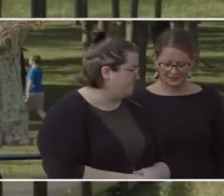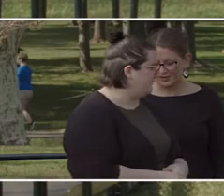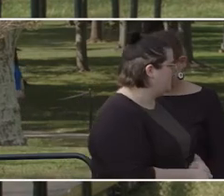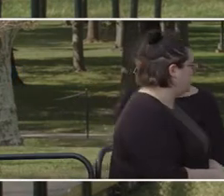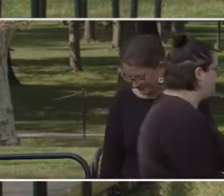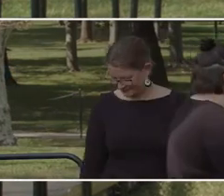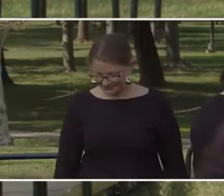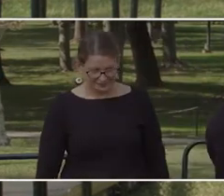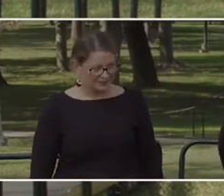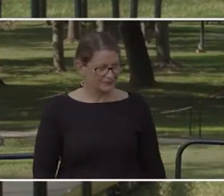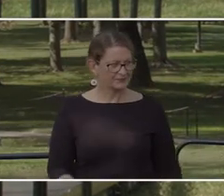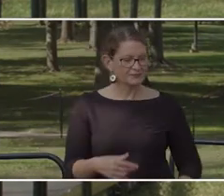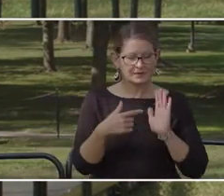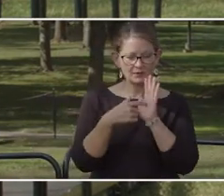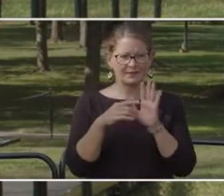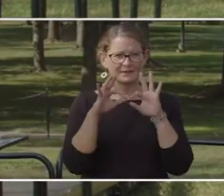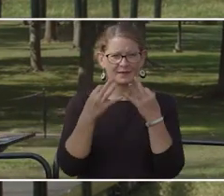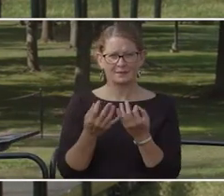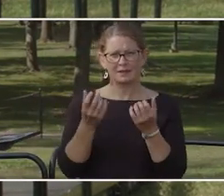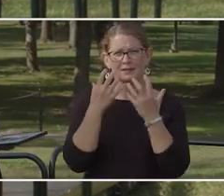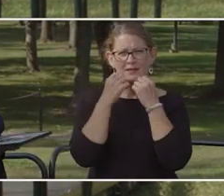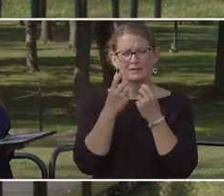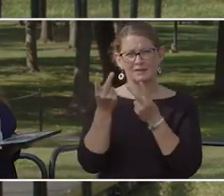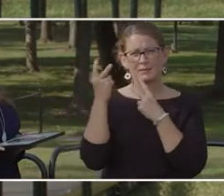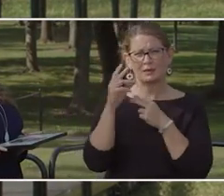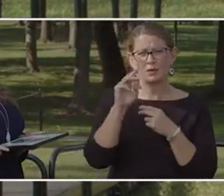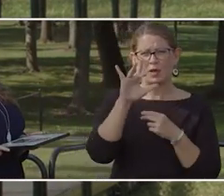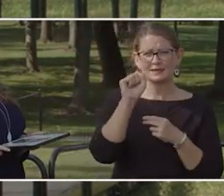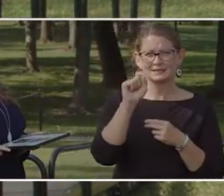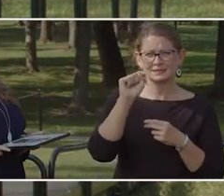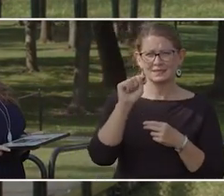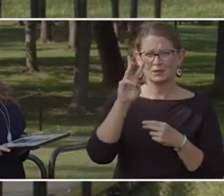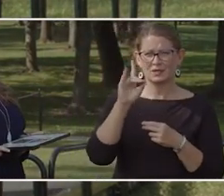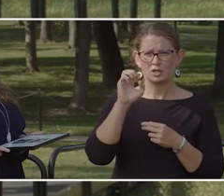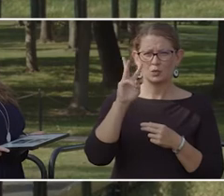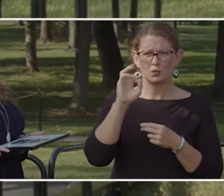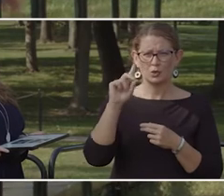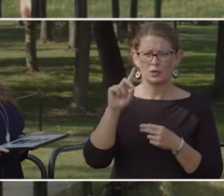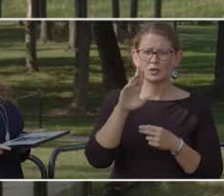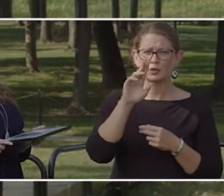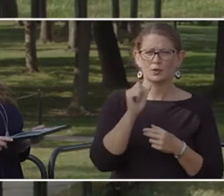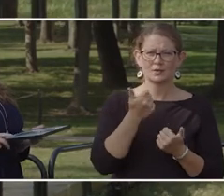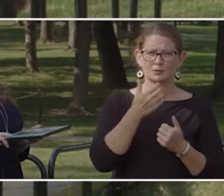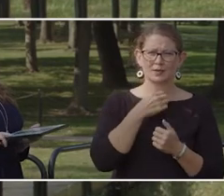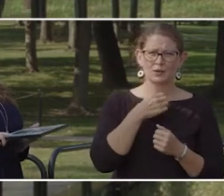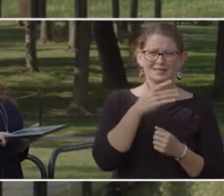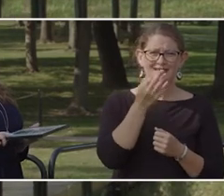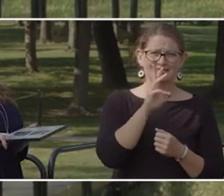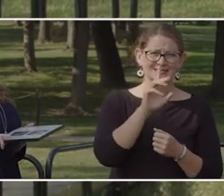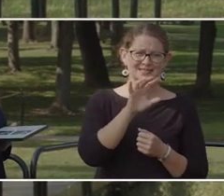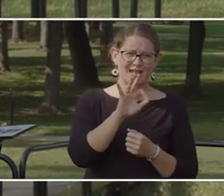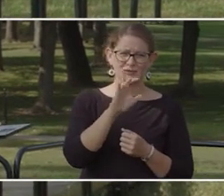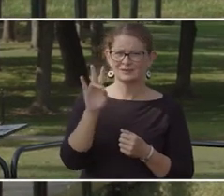On behalf of the family and in loving memory of Wallace T. Littlewood, U.S. Marine Corps, 1969